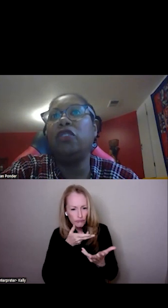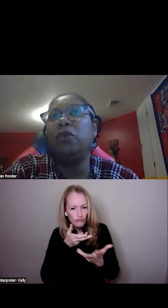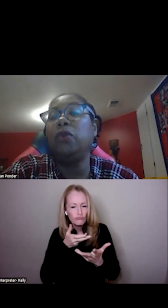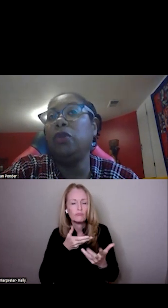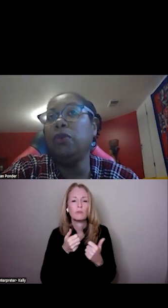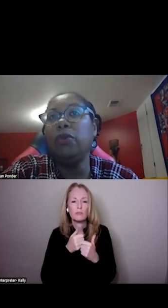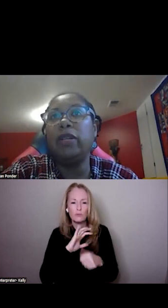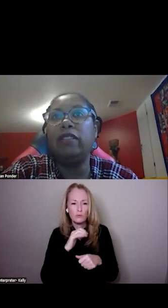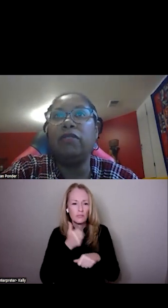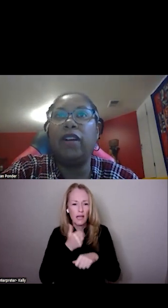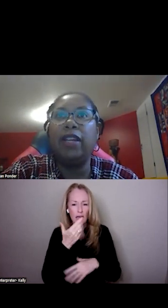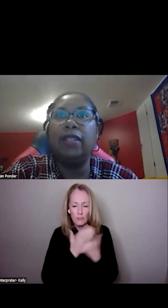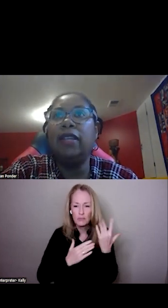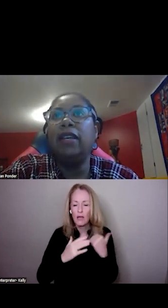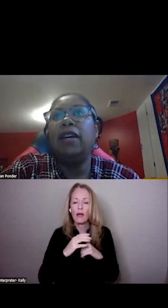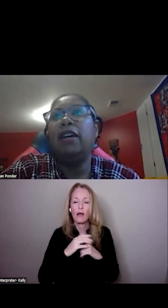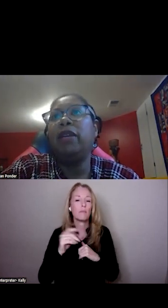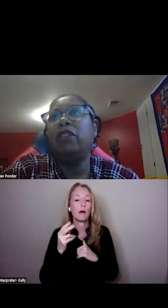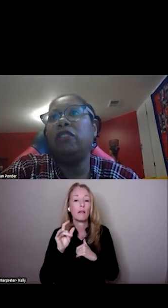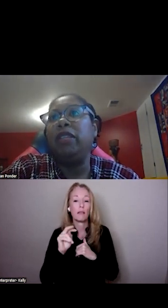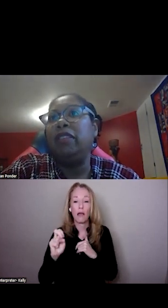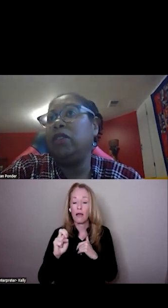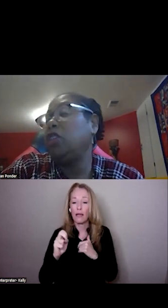services to youth who identify as